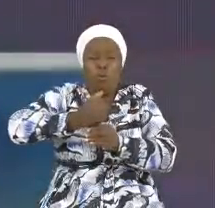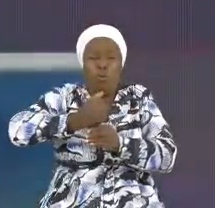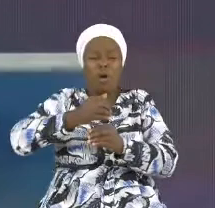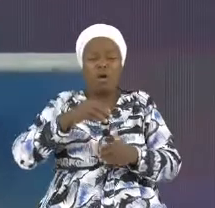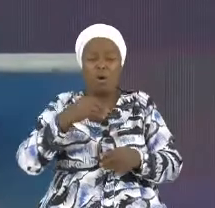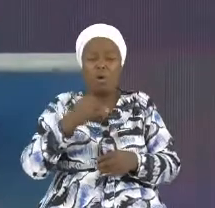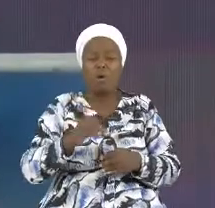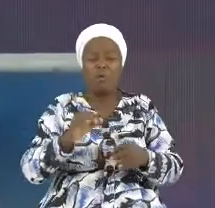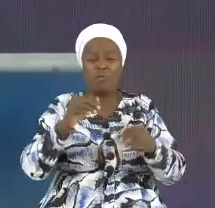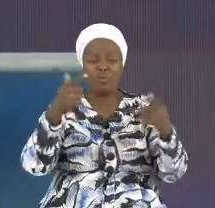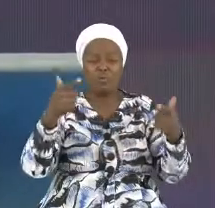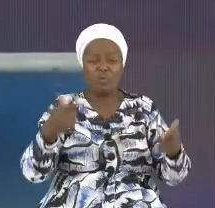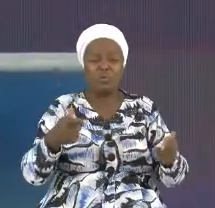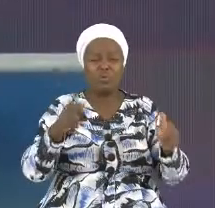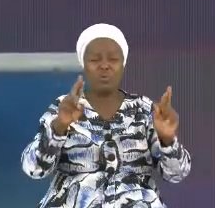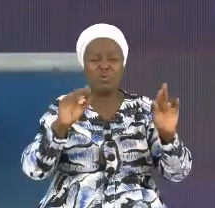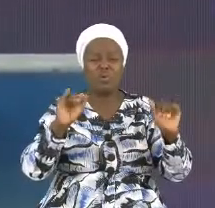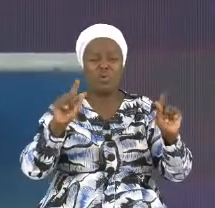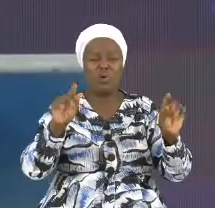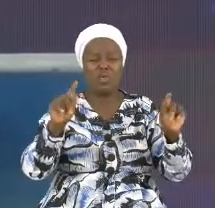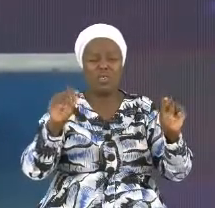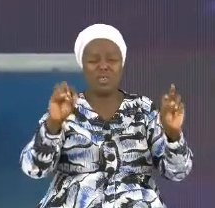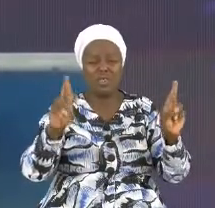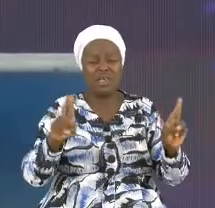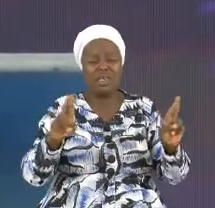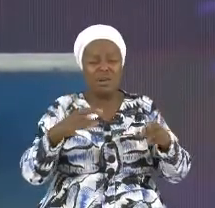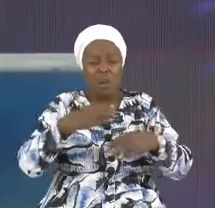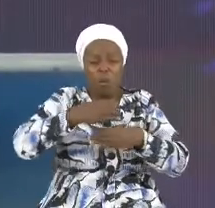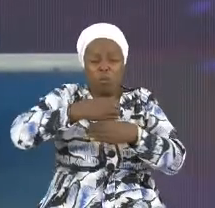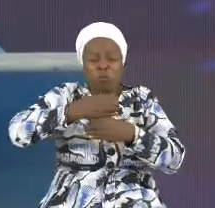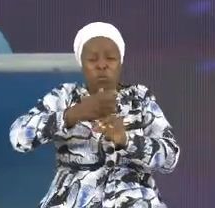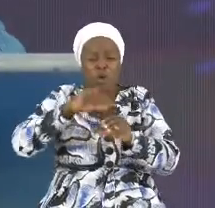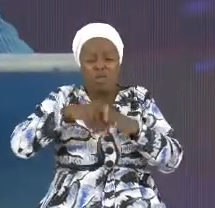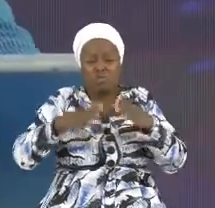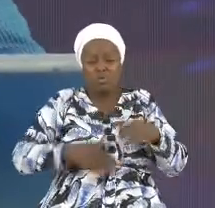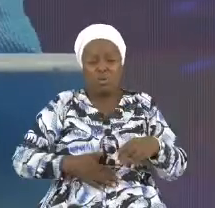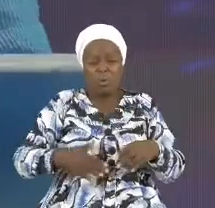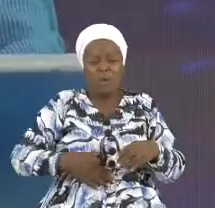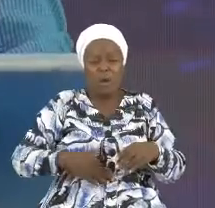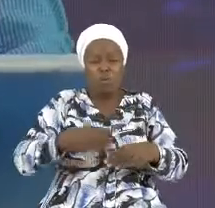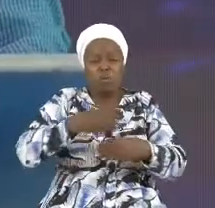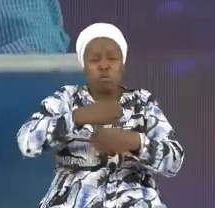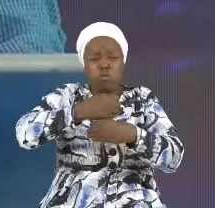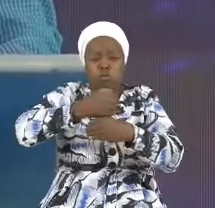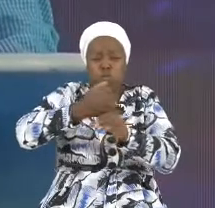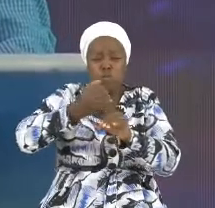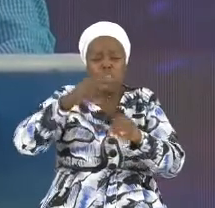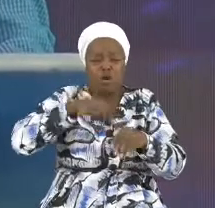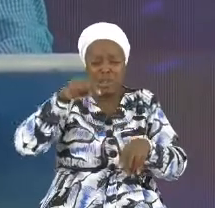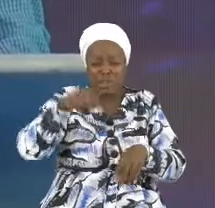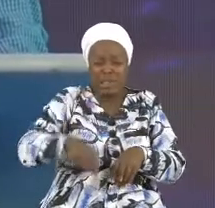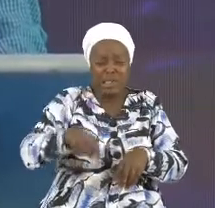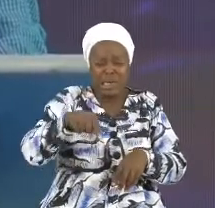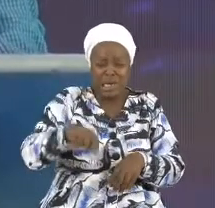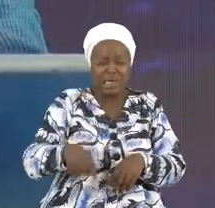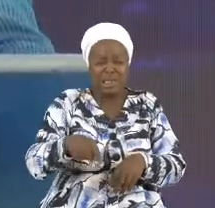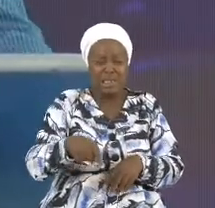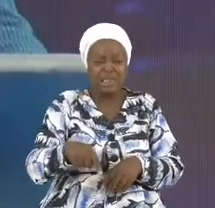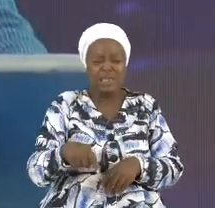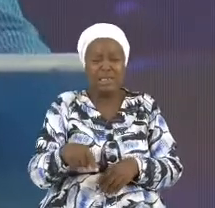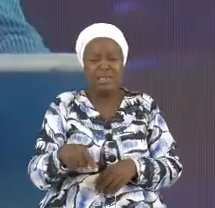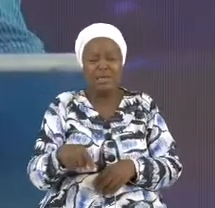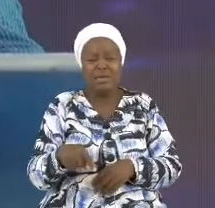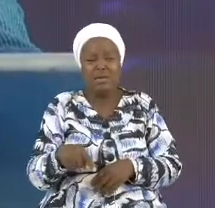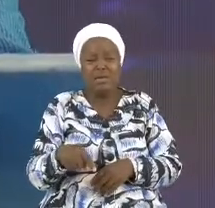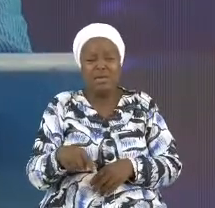swelling in the tummy, swelling elephantiasis in the legs,